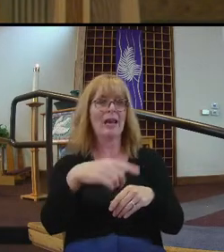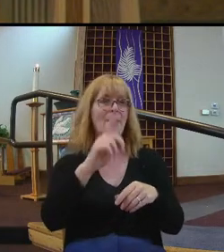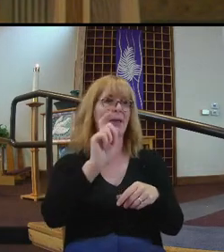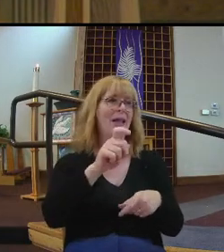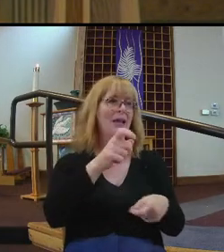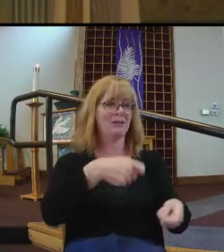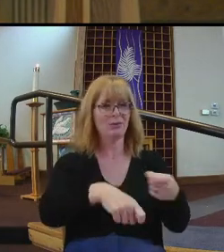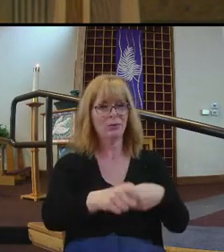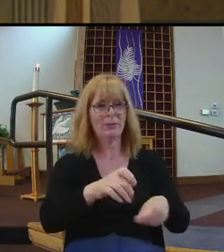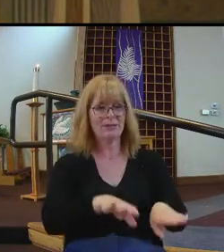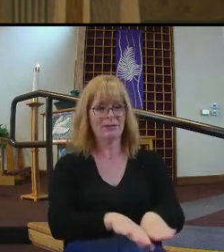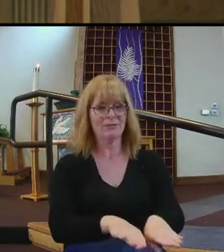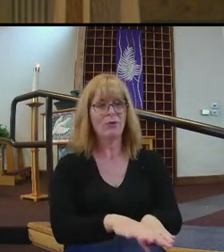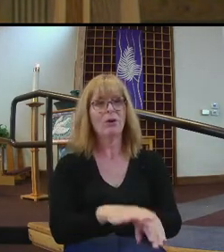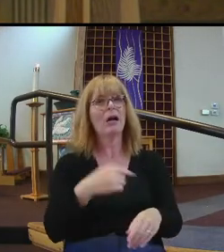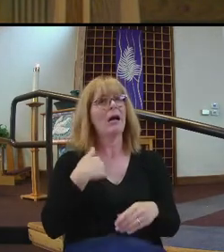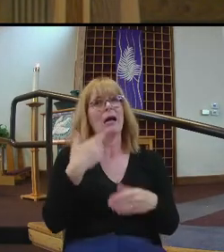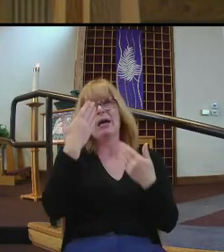not.